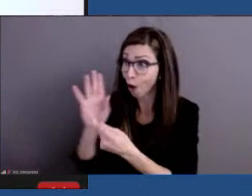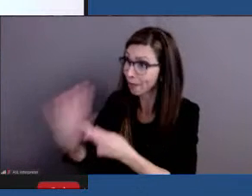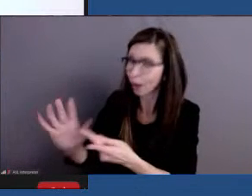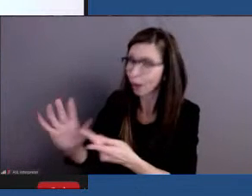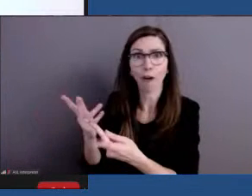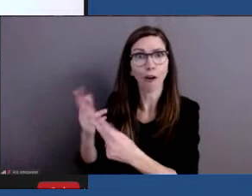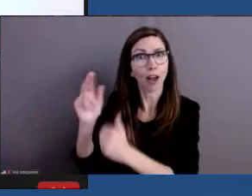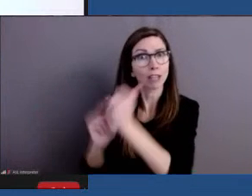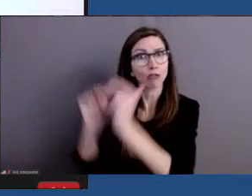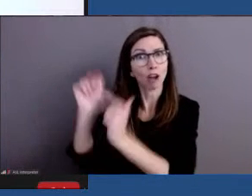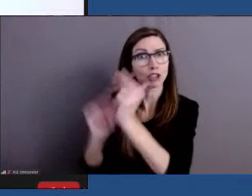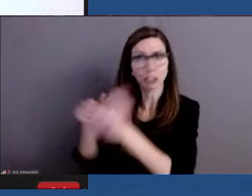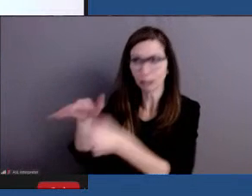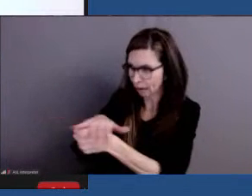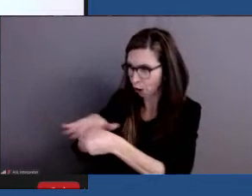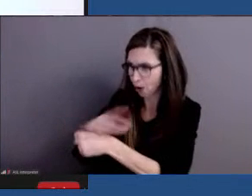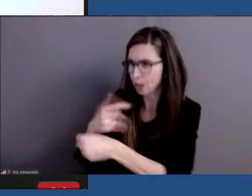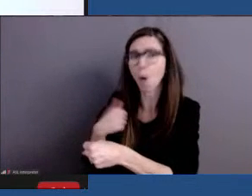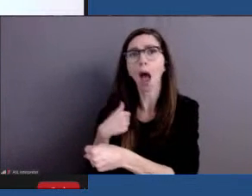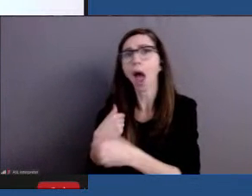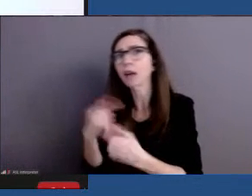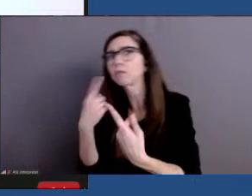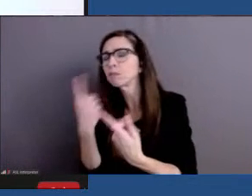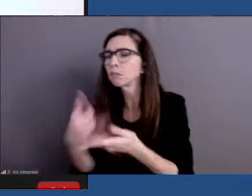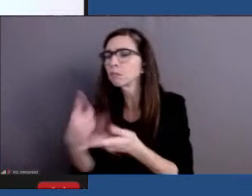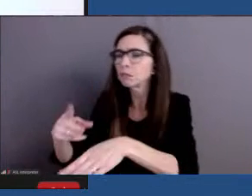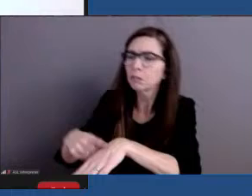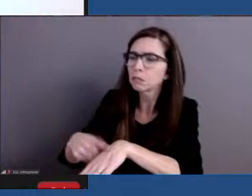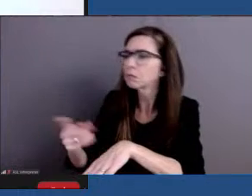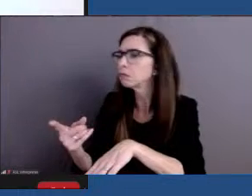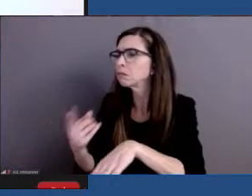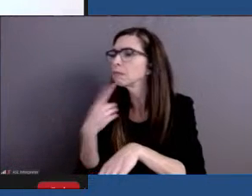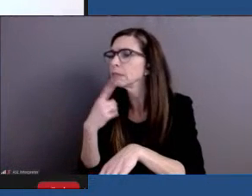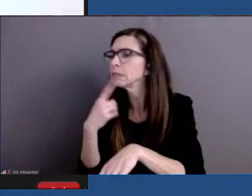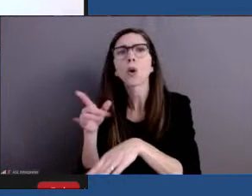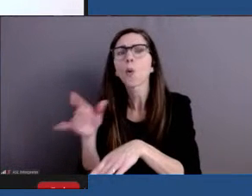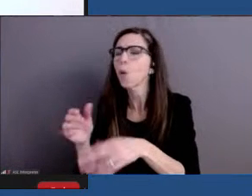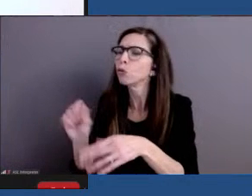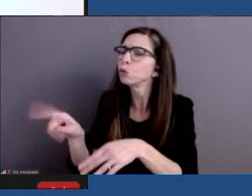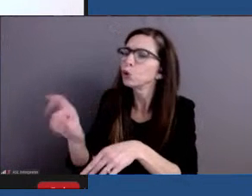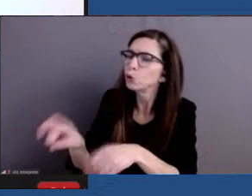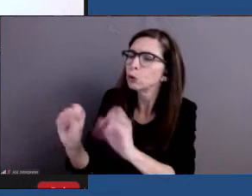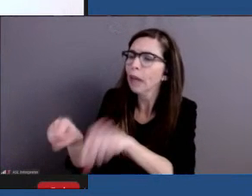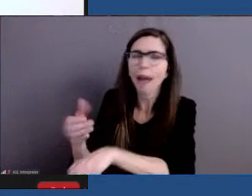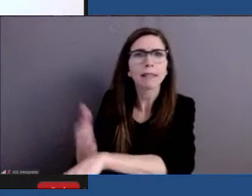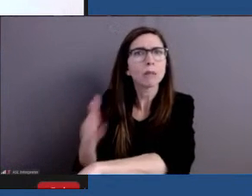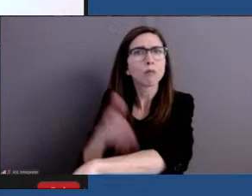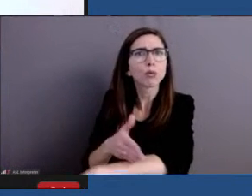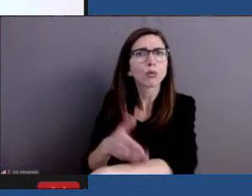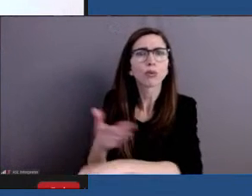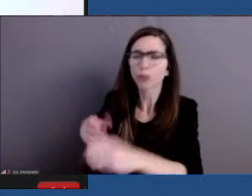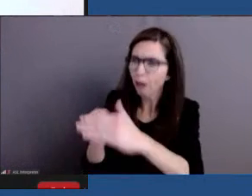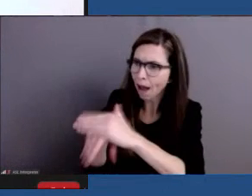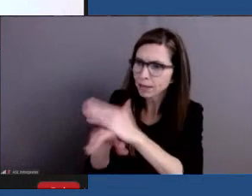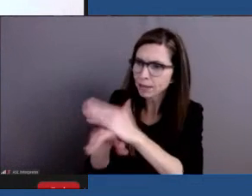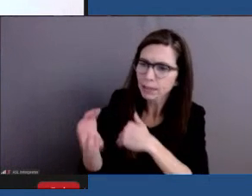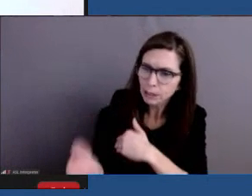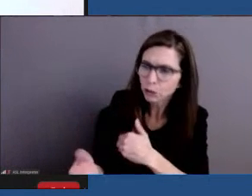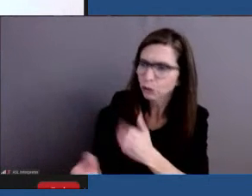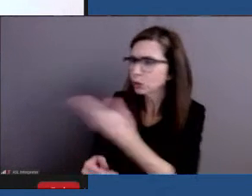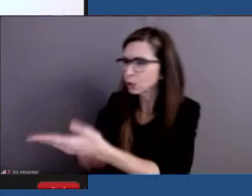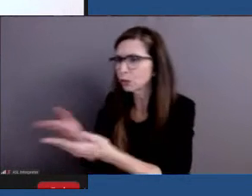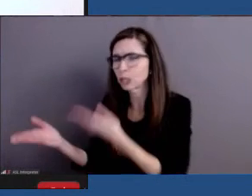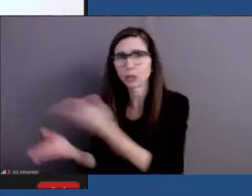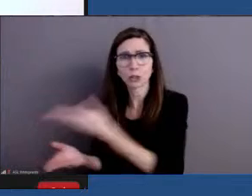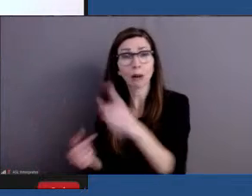site, to point out features that could improve safety and access for people who are blind or partially sighted. I actually think Kim was with me